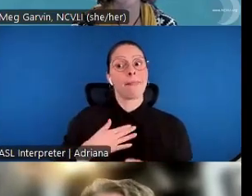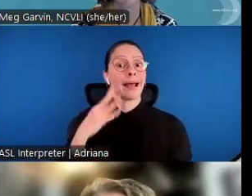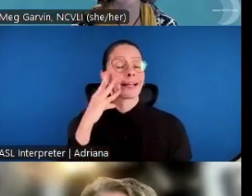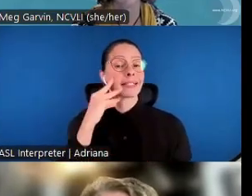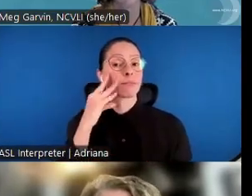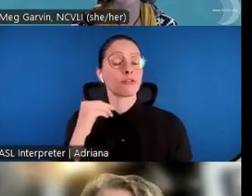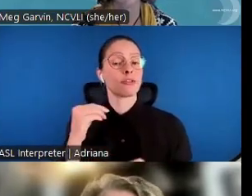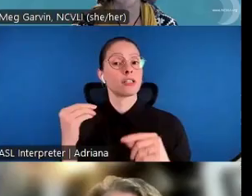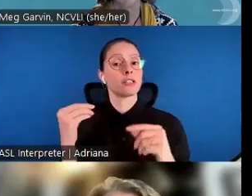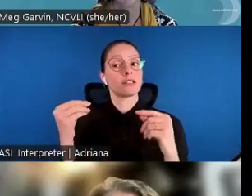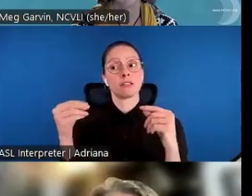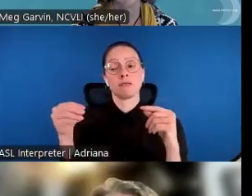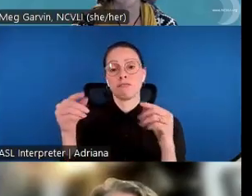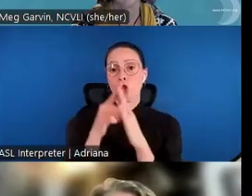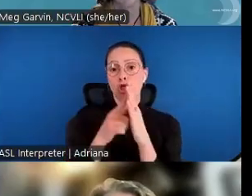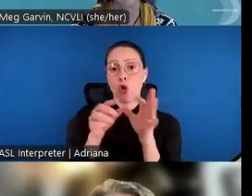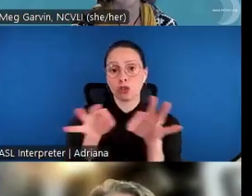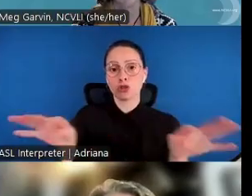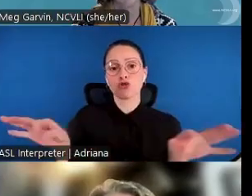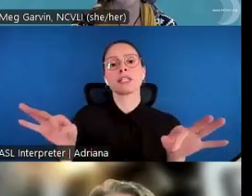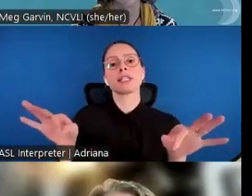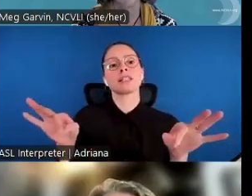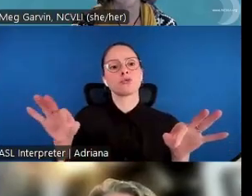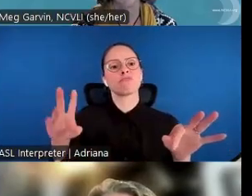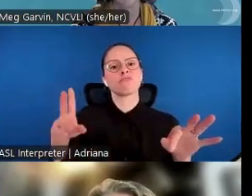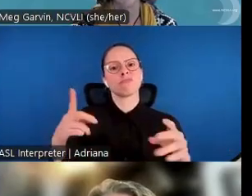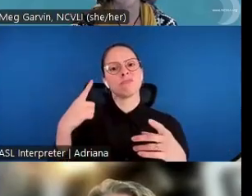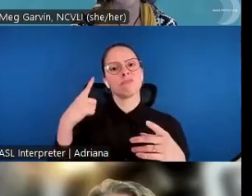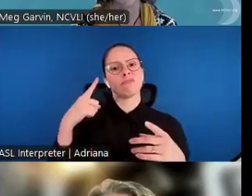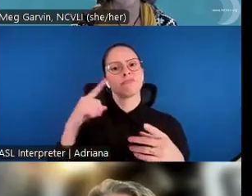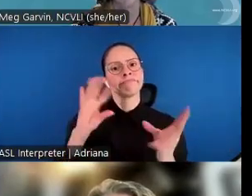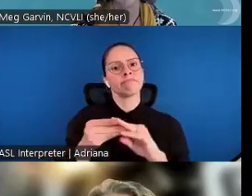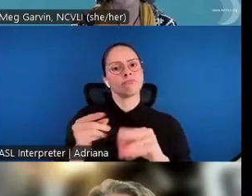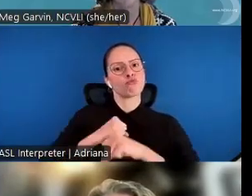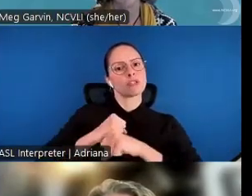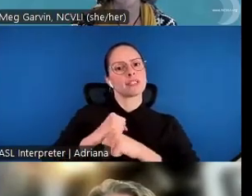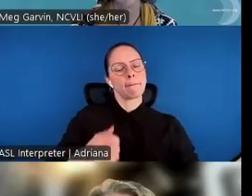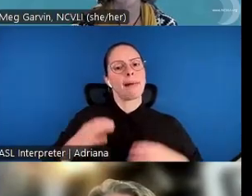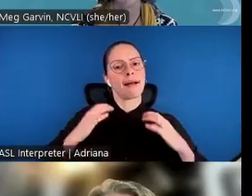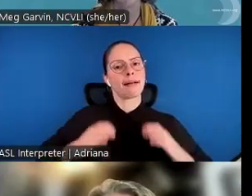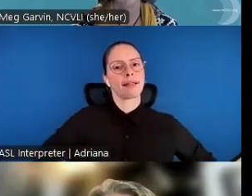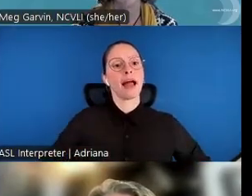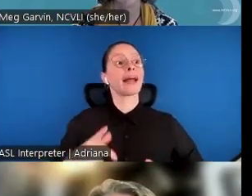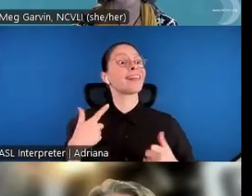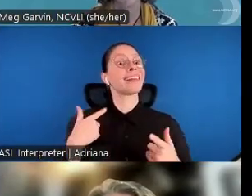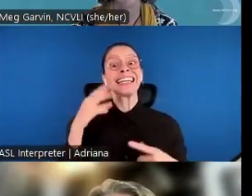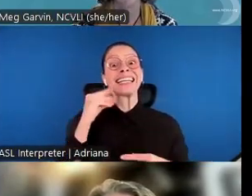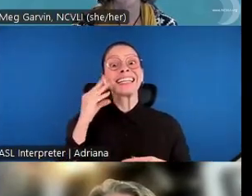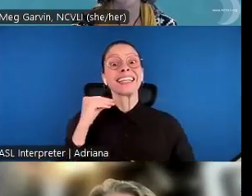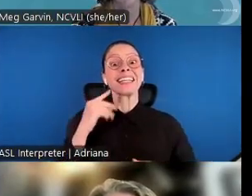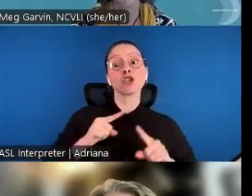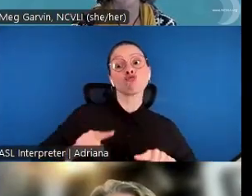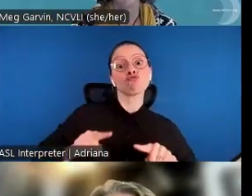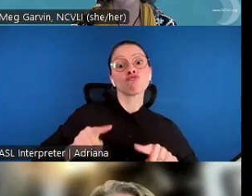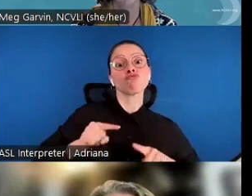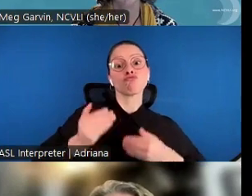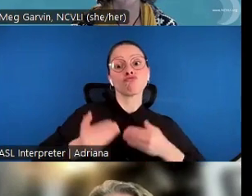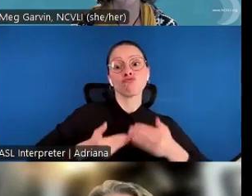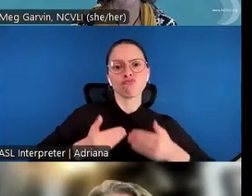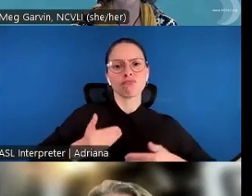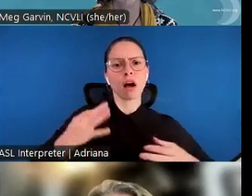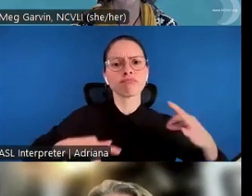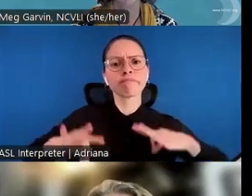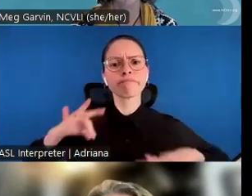make the arguments to protect my client. And through the years, as I've gained more experience and knowledge in this space, I've learned the value